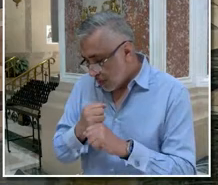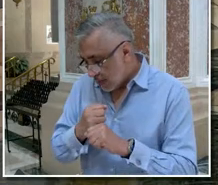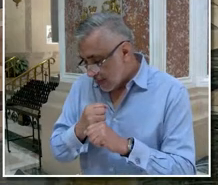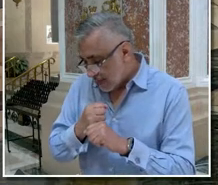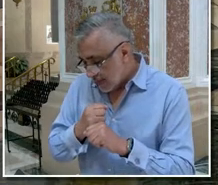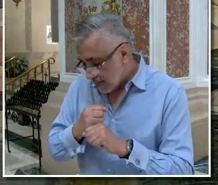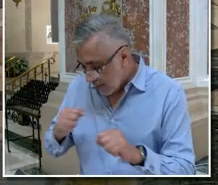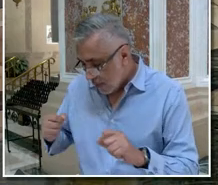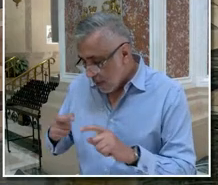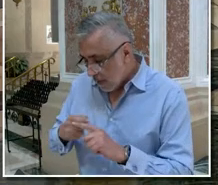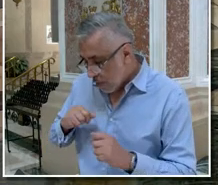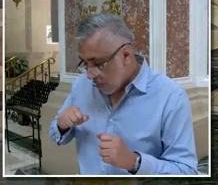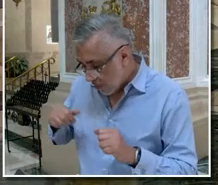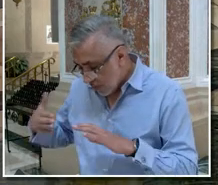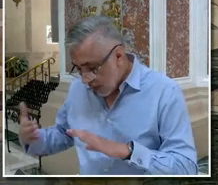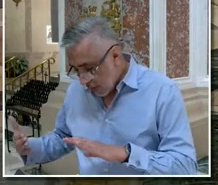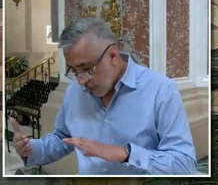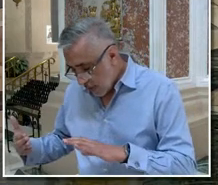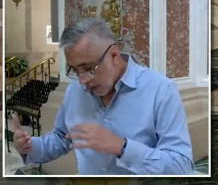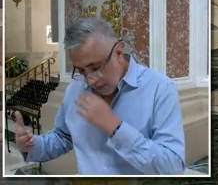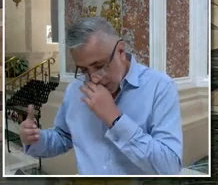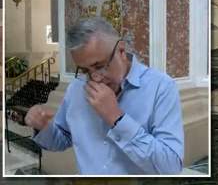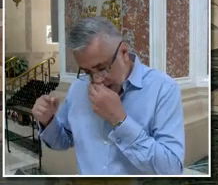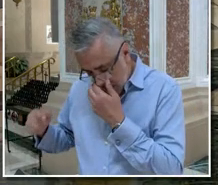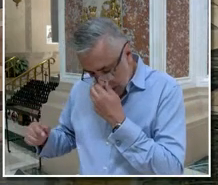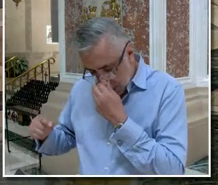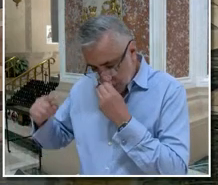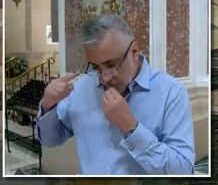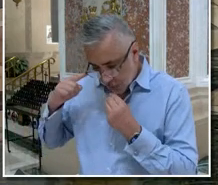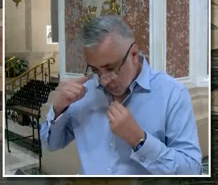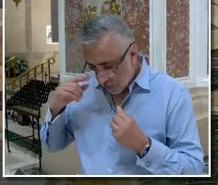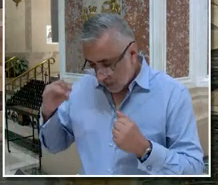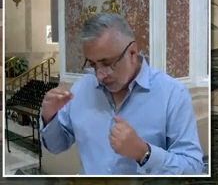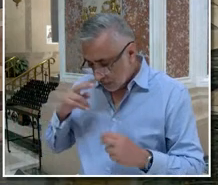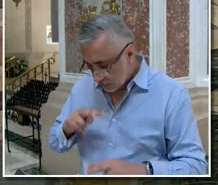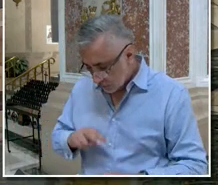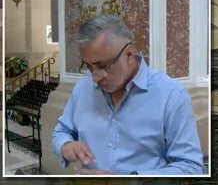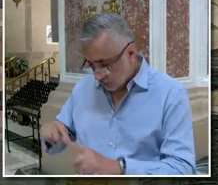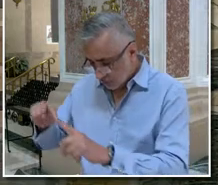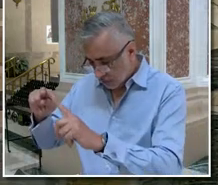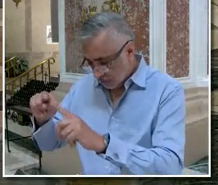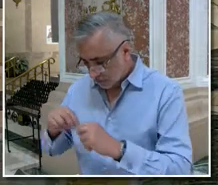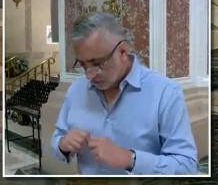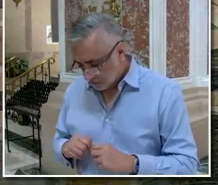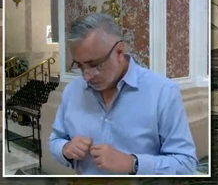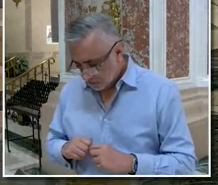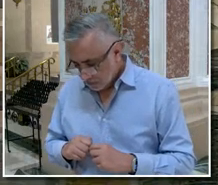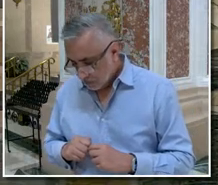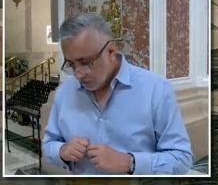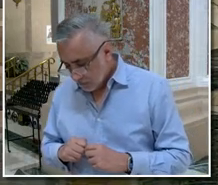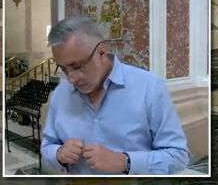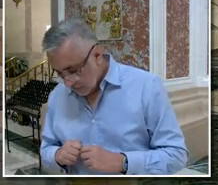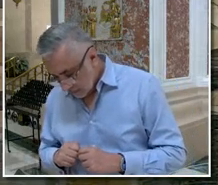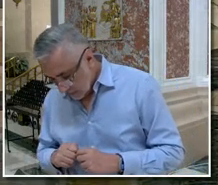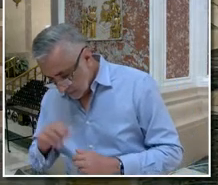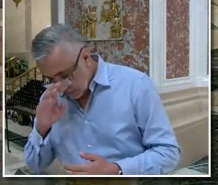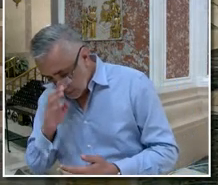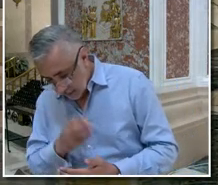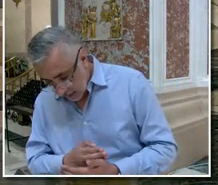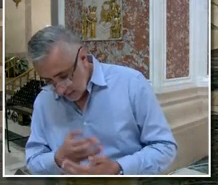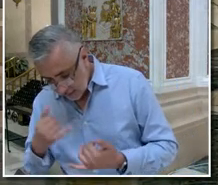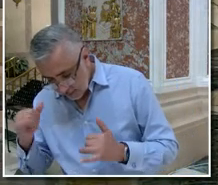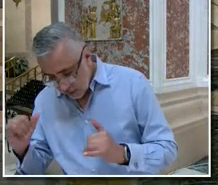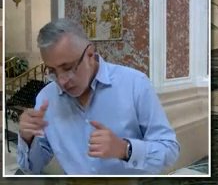death, and he was heard because of his reverence. Son though he was, he